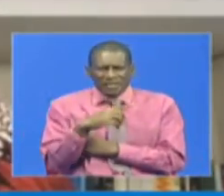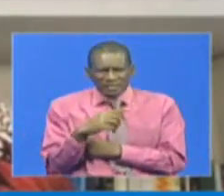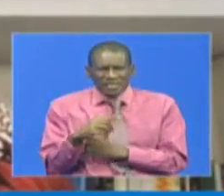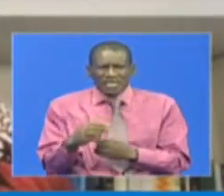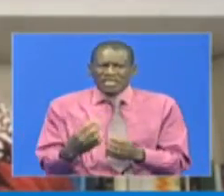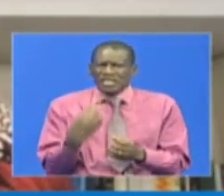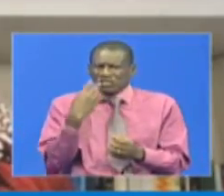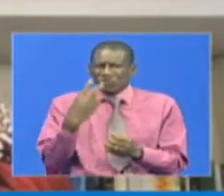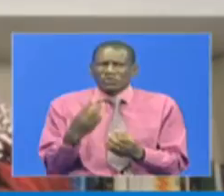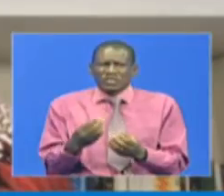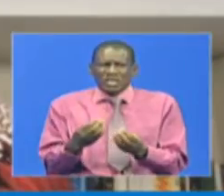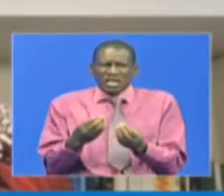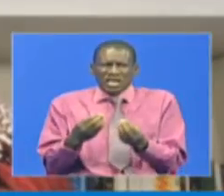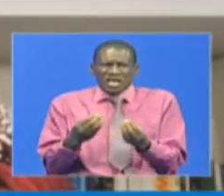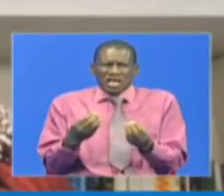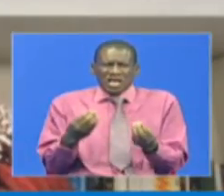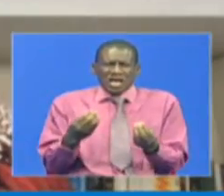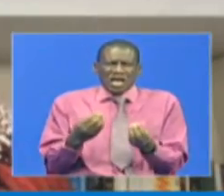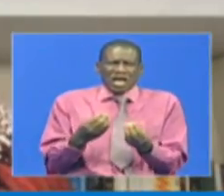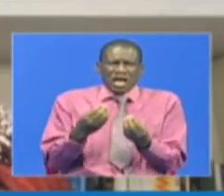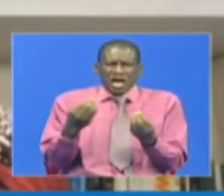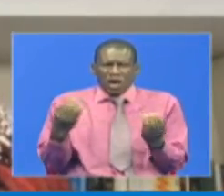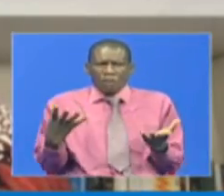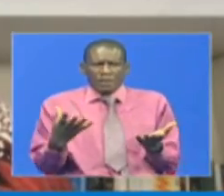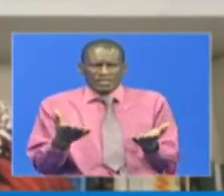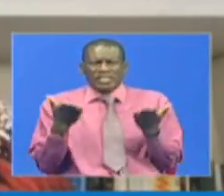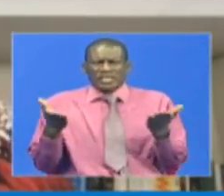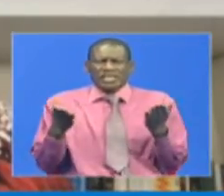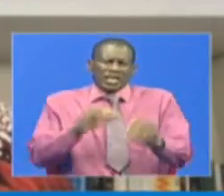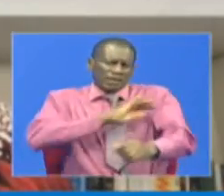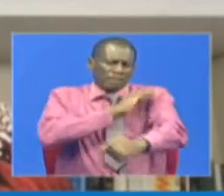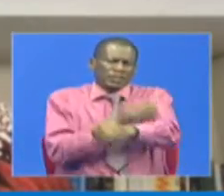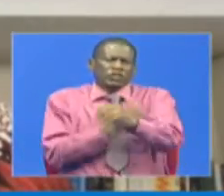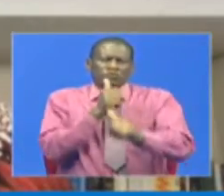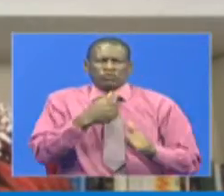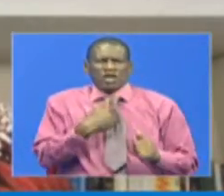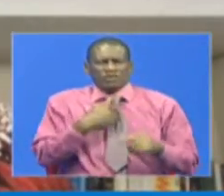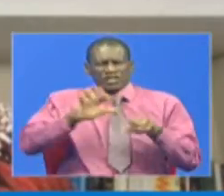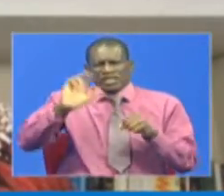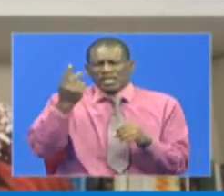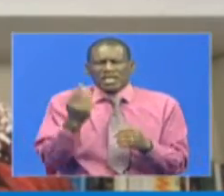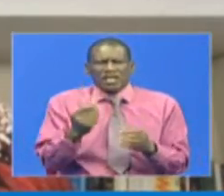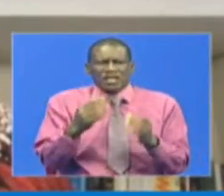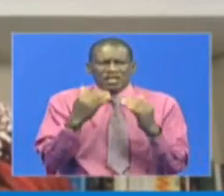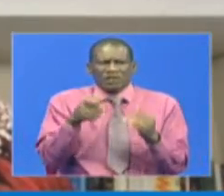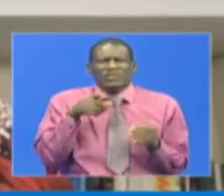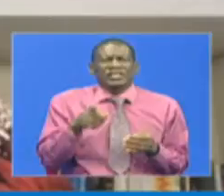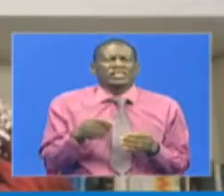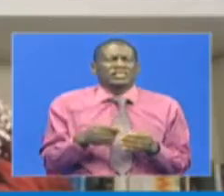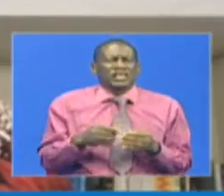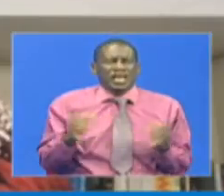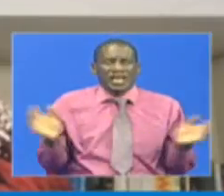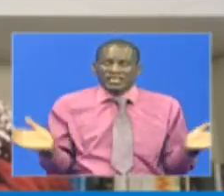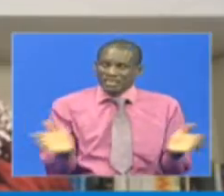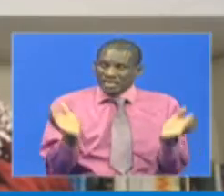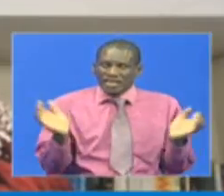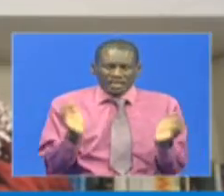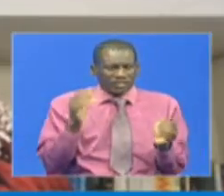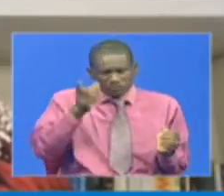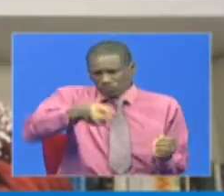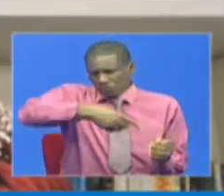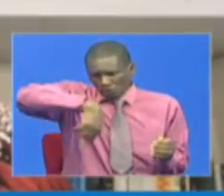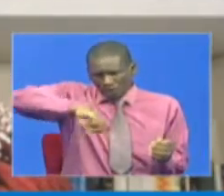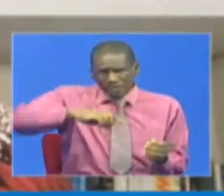the amount of latent capacity that we've always had in Kenya. And it's actually an indictment on us